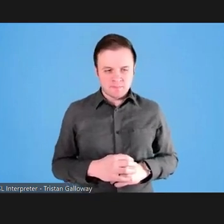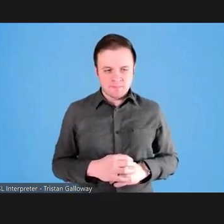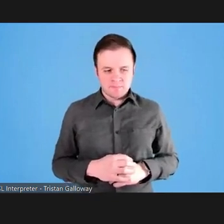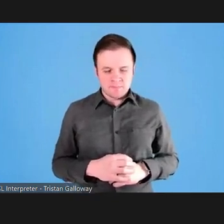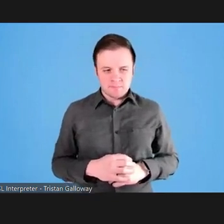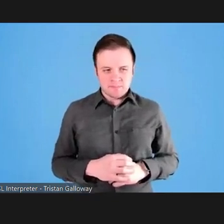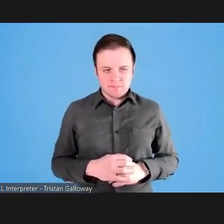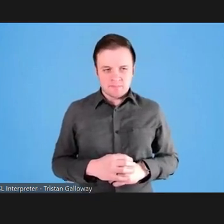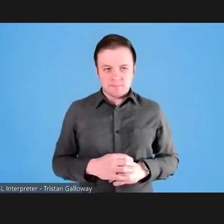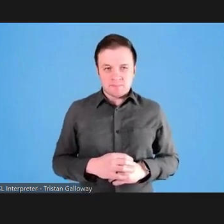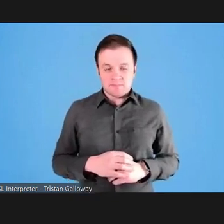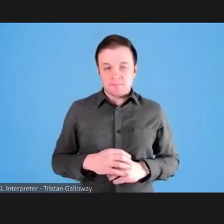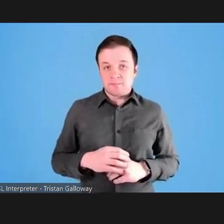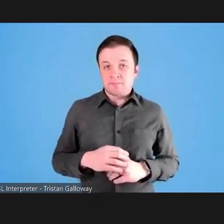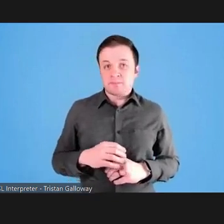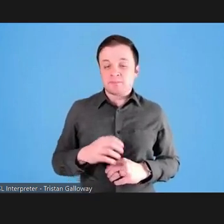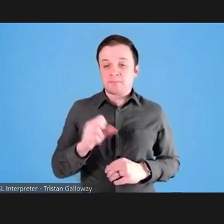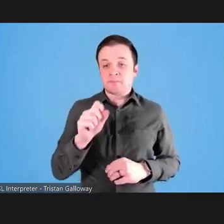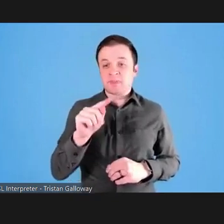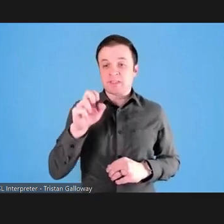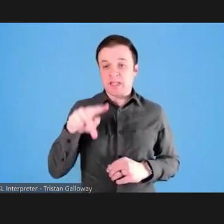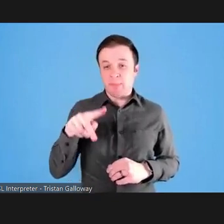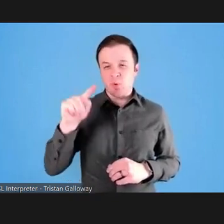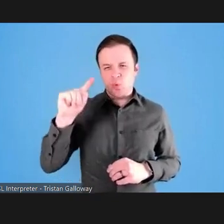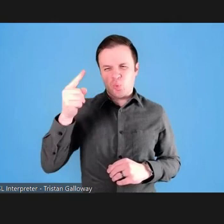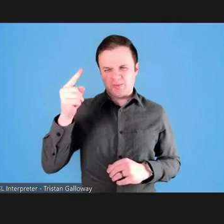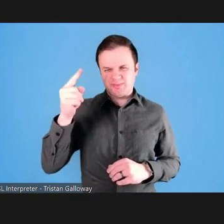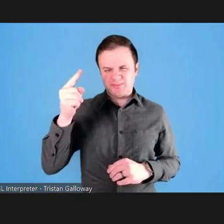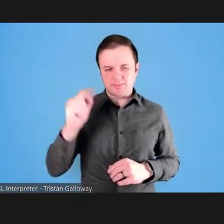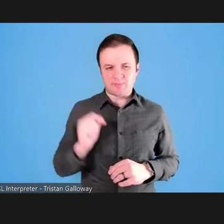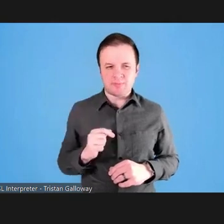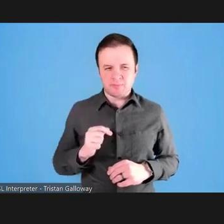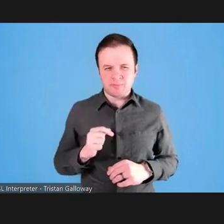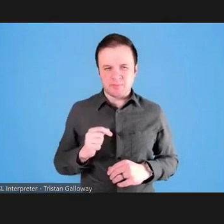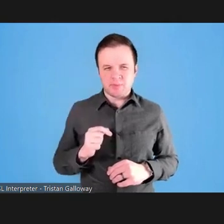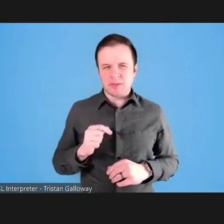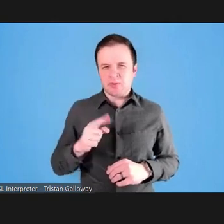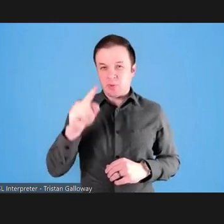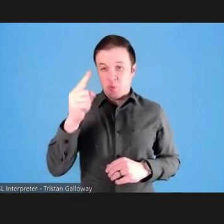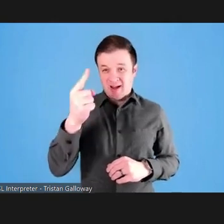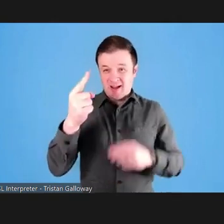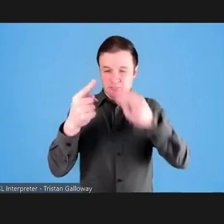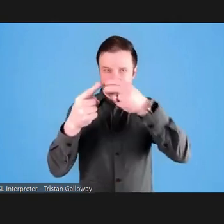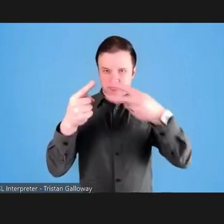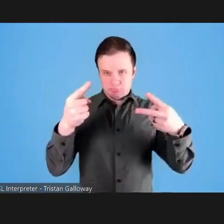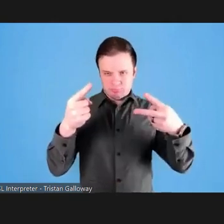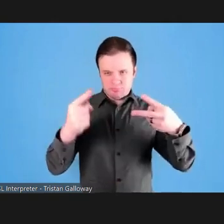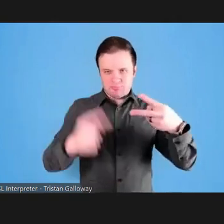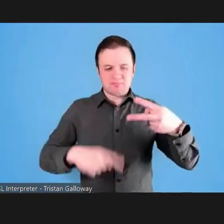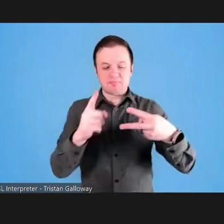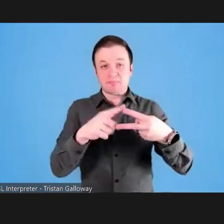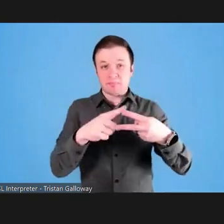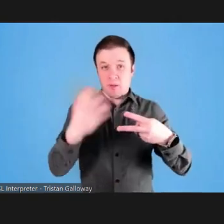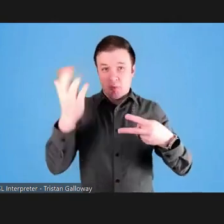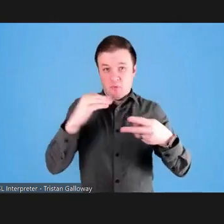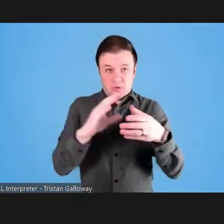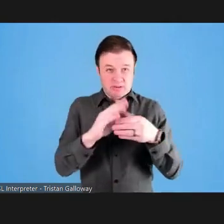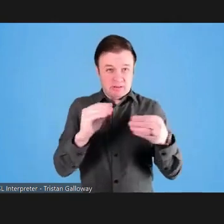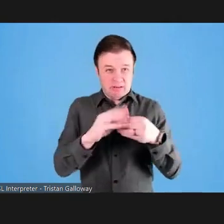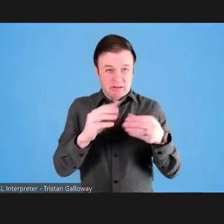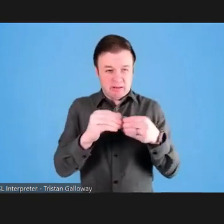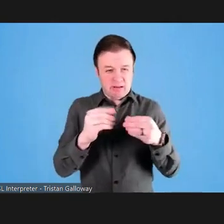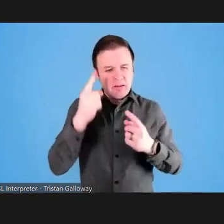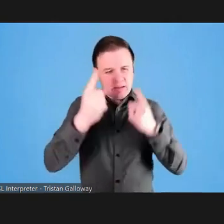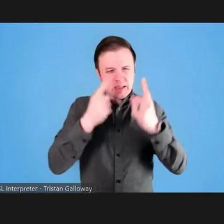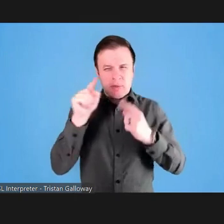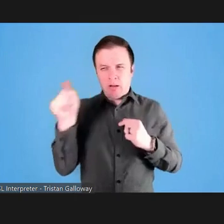Step 1. It's broken into 2 parts. As I mentioned before, consider picking